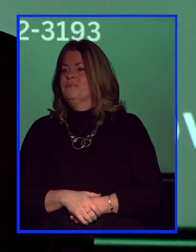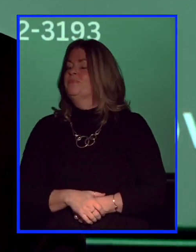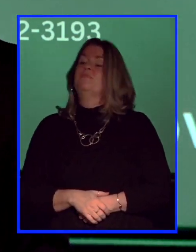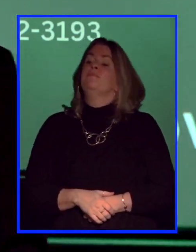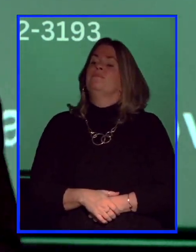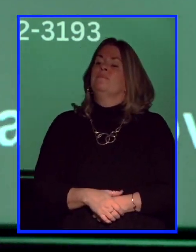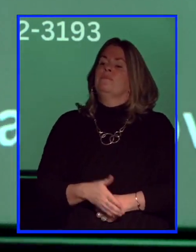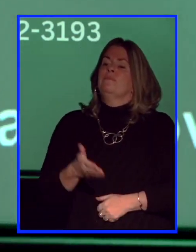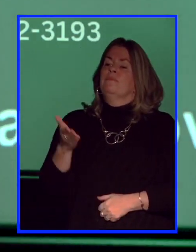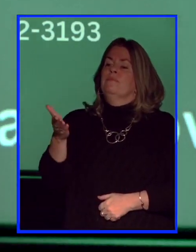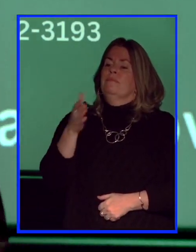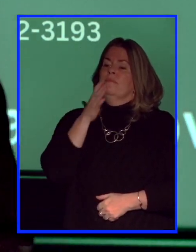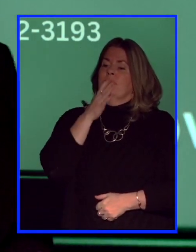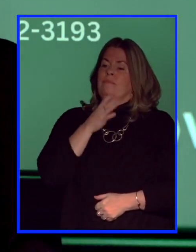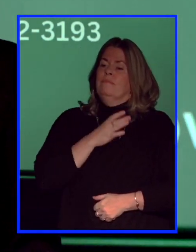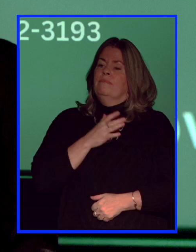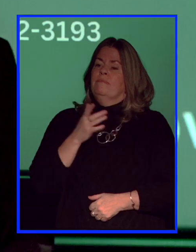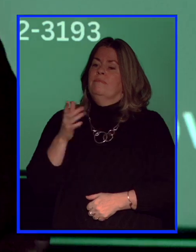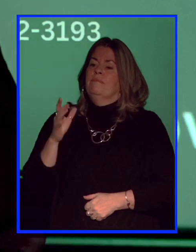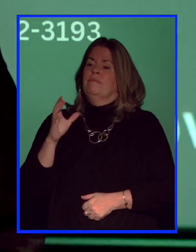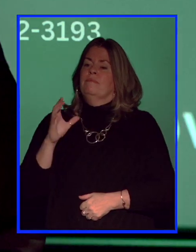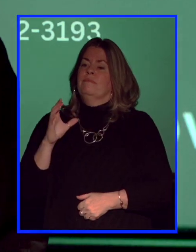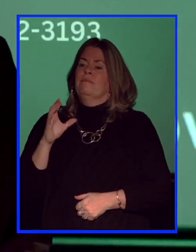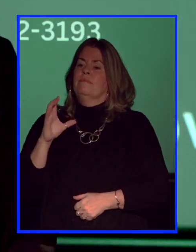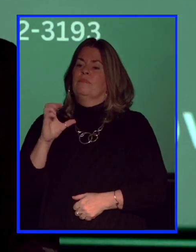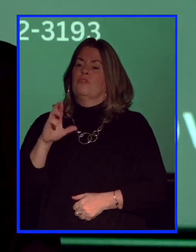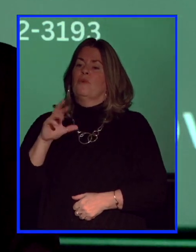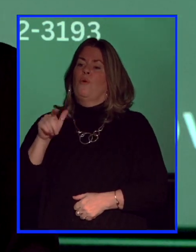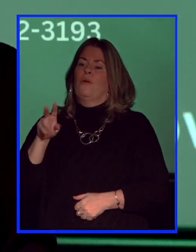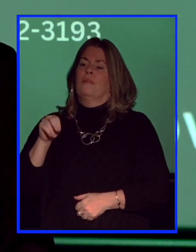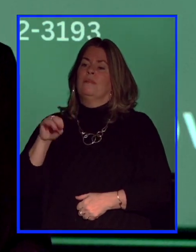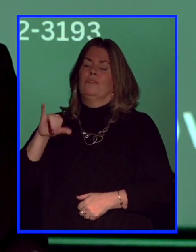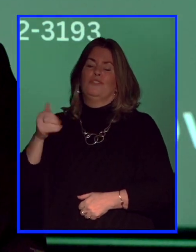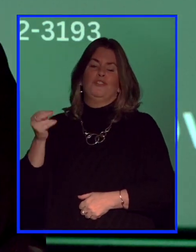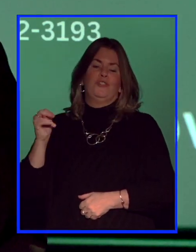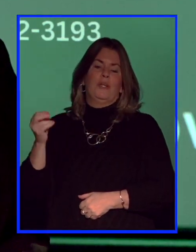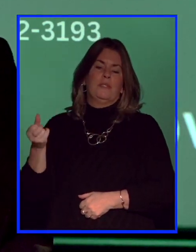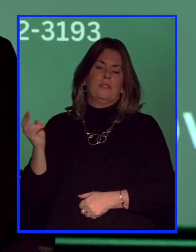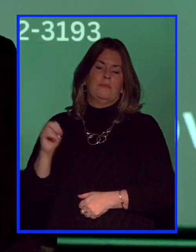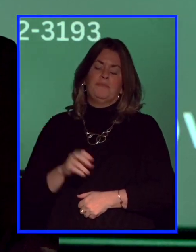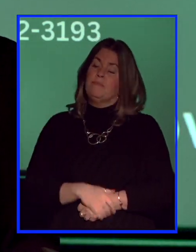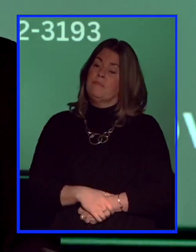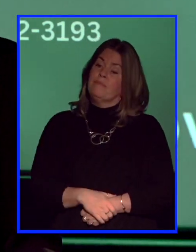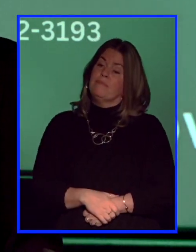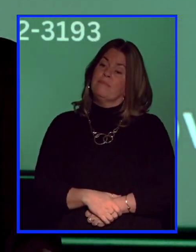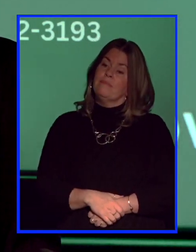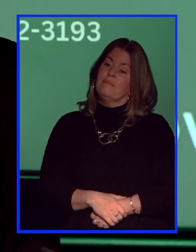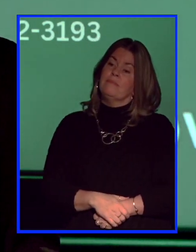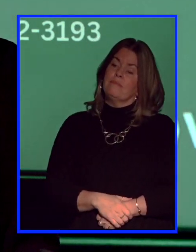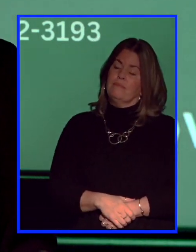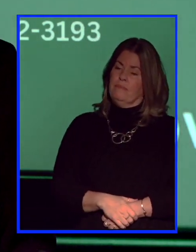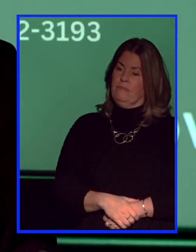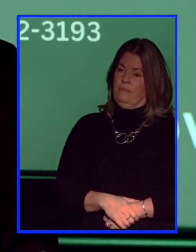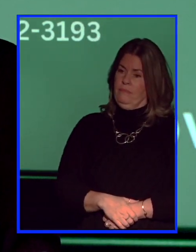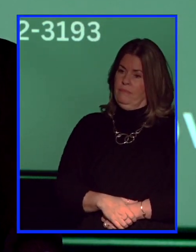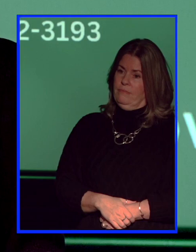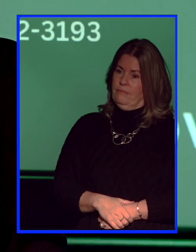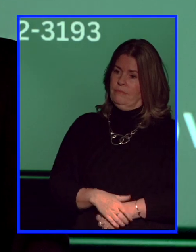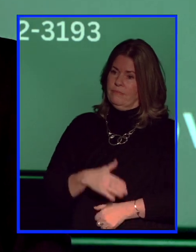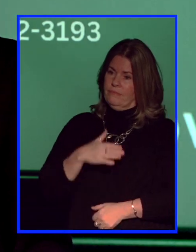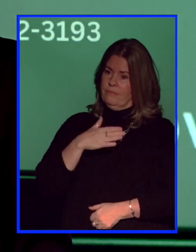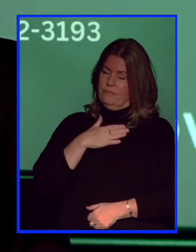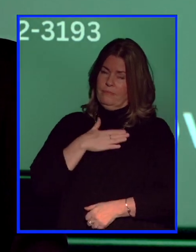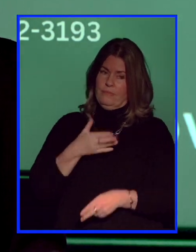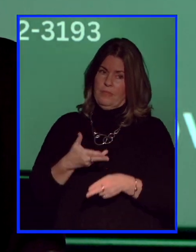Yeah. Hi, Peter. It's Corlin Johnson. Yeah, Corlin. Hi. Good to see you. So the short version of